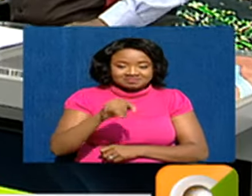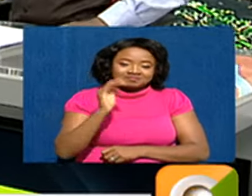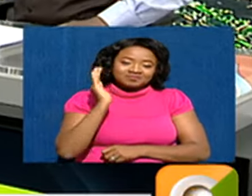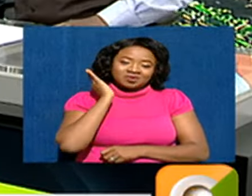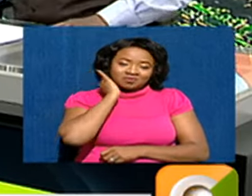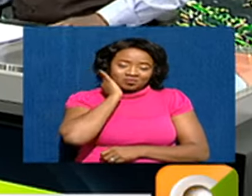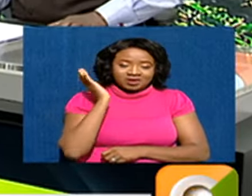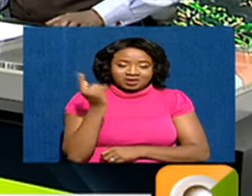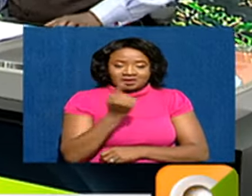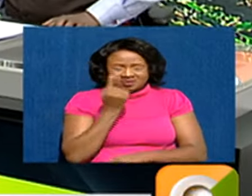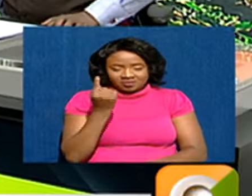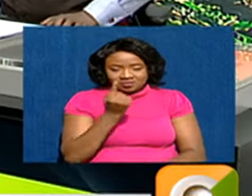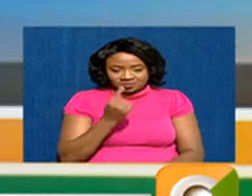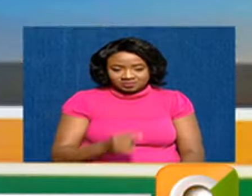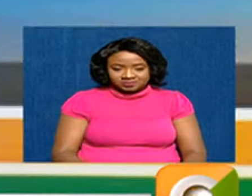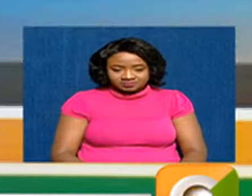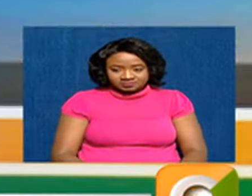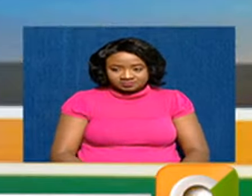being,